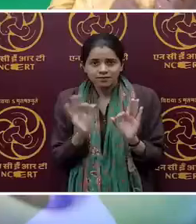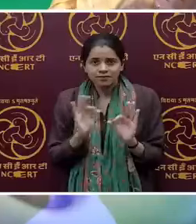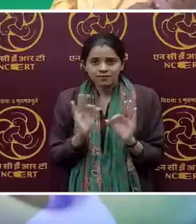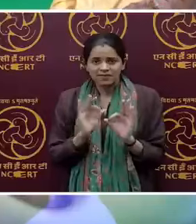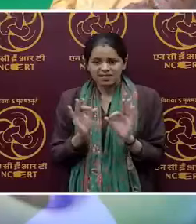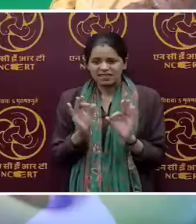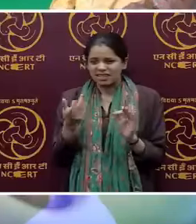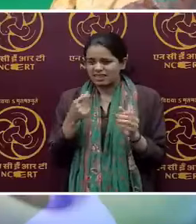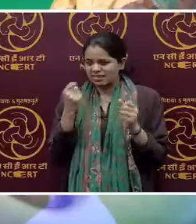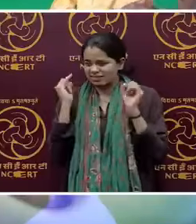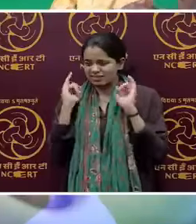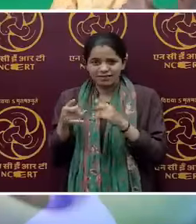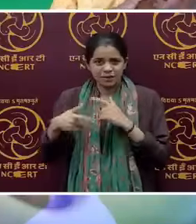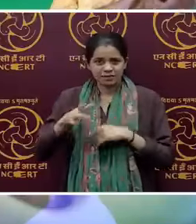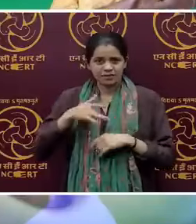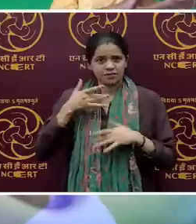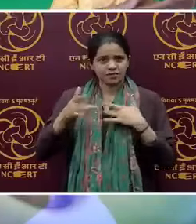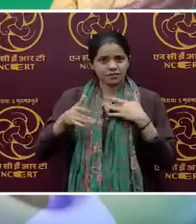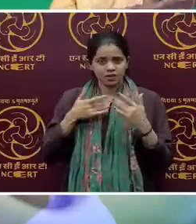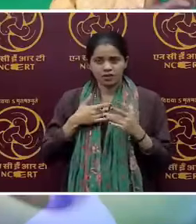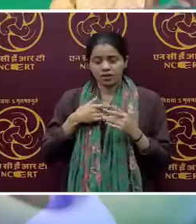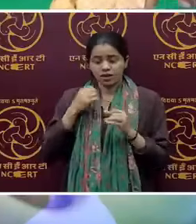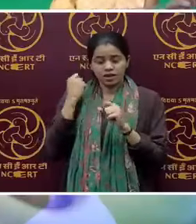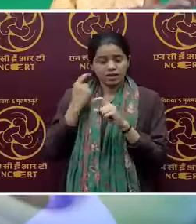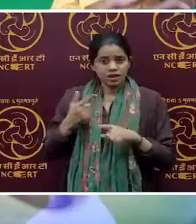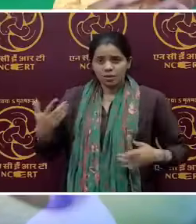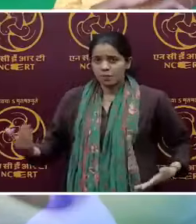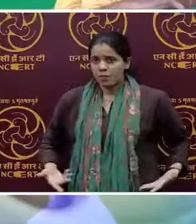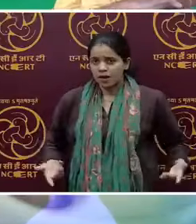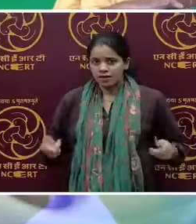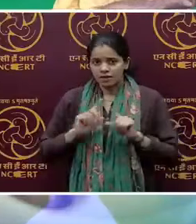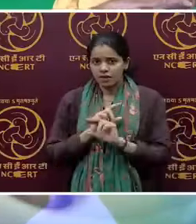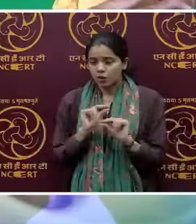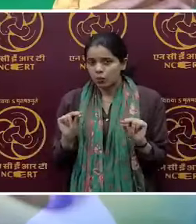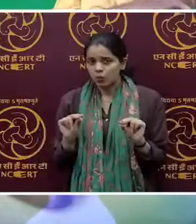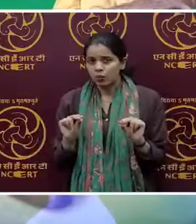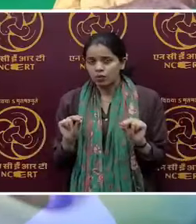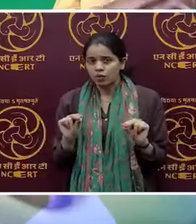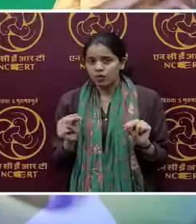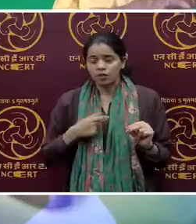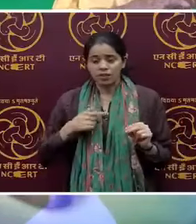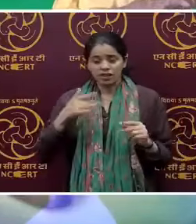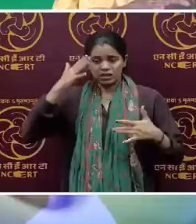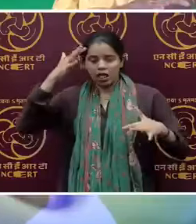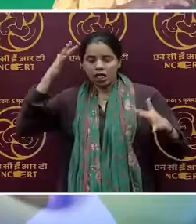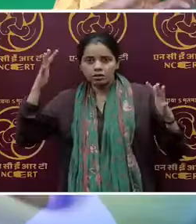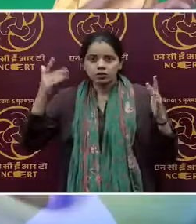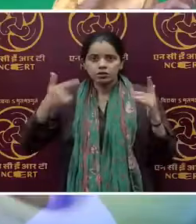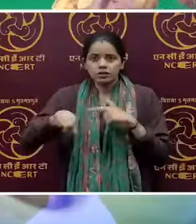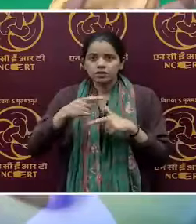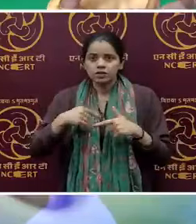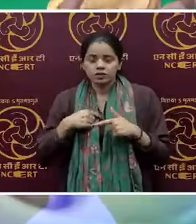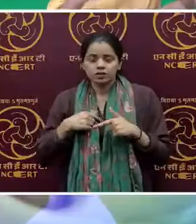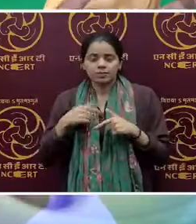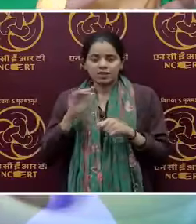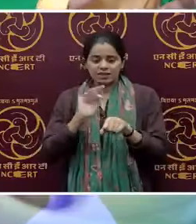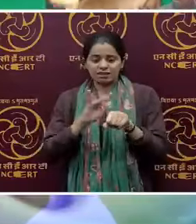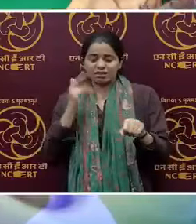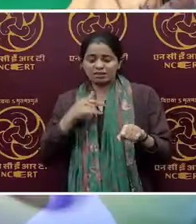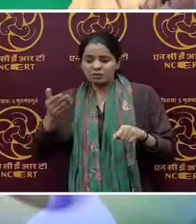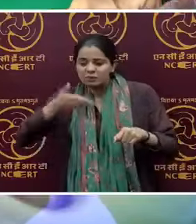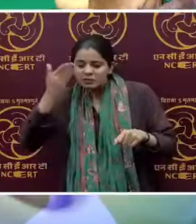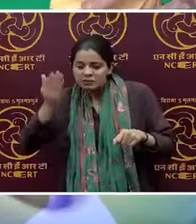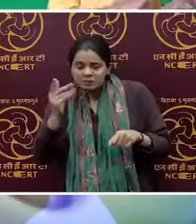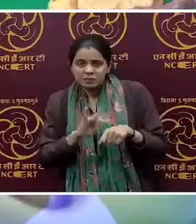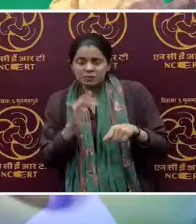gags or something. So this is again not bad behavior. It is because they have hyper or hyposensitivity to a certain kind